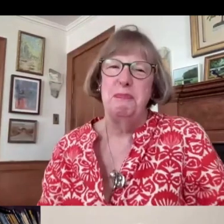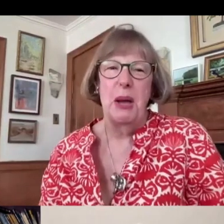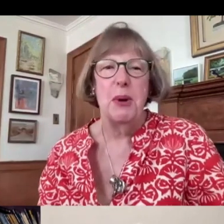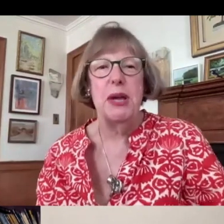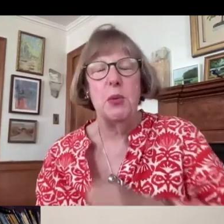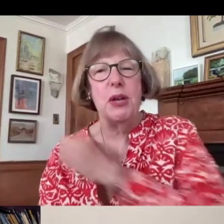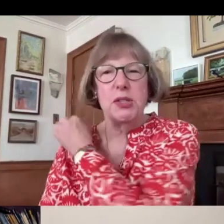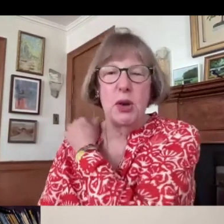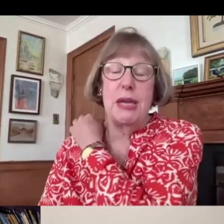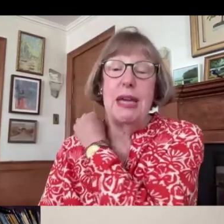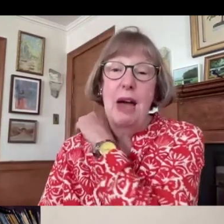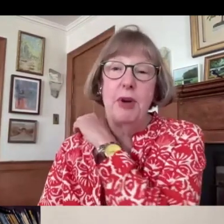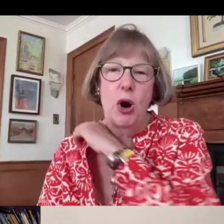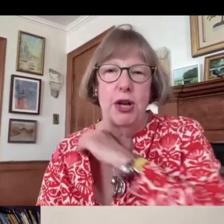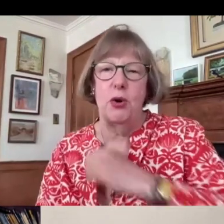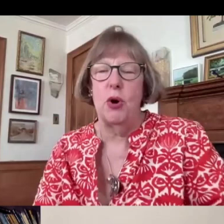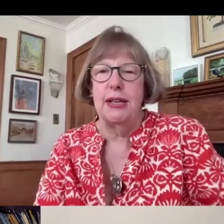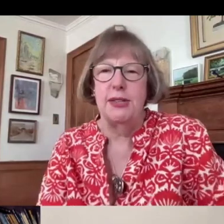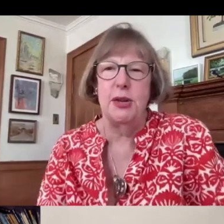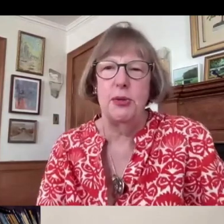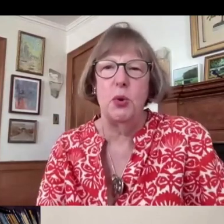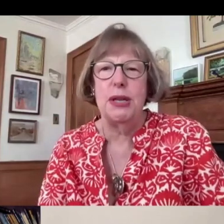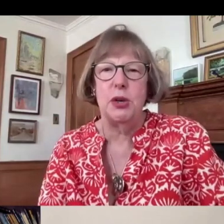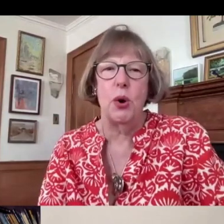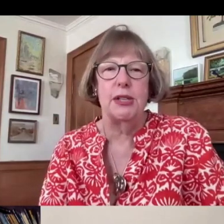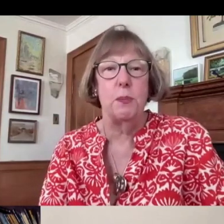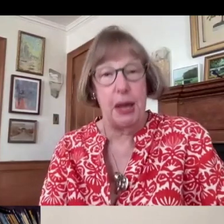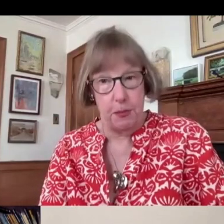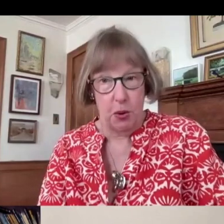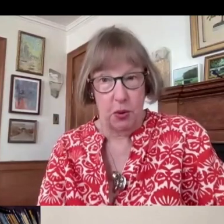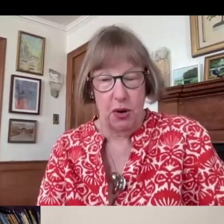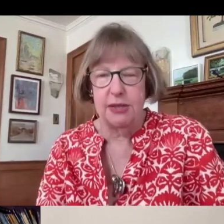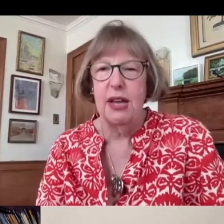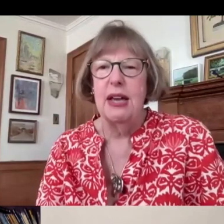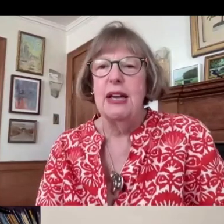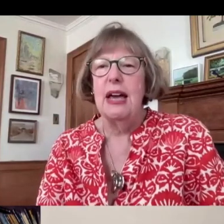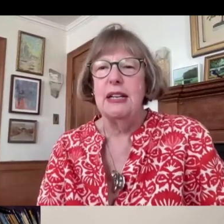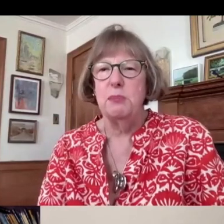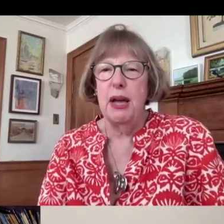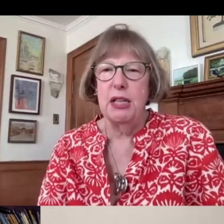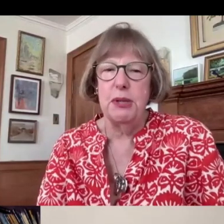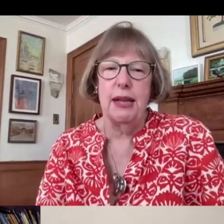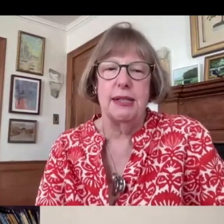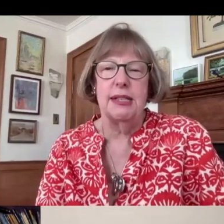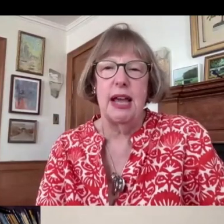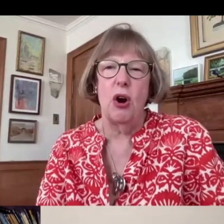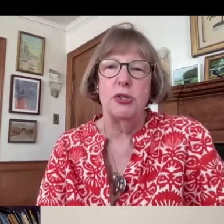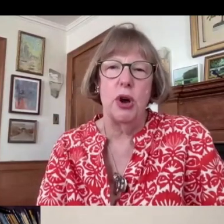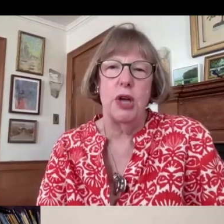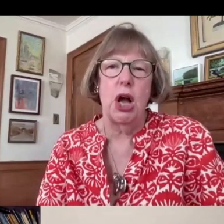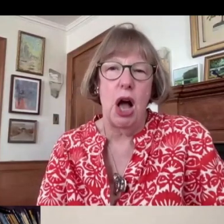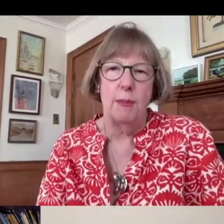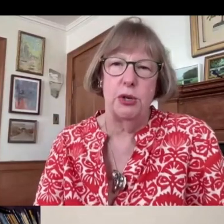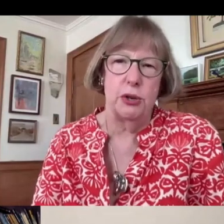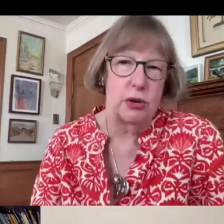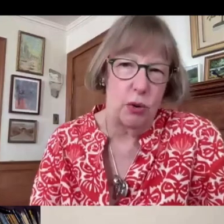So we have cardigan corgis. The Queen's corgis are Pembroke corgis. And as my husband likes to say, ours are